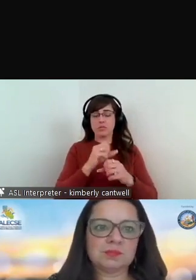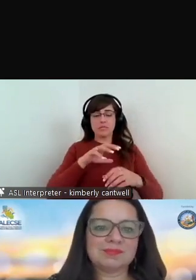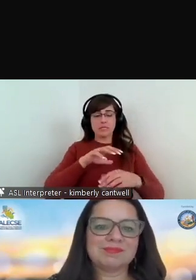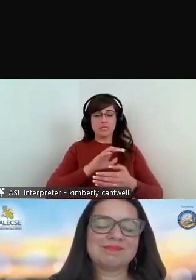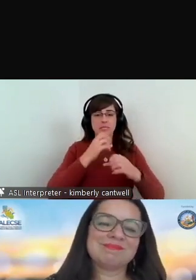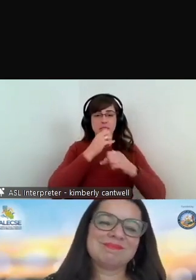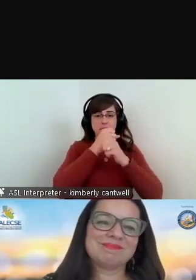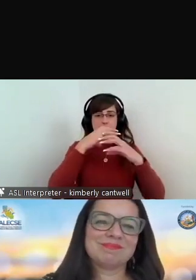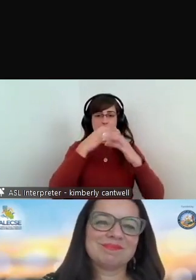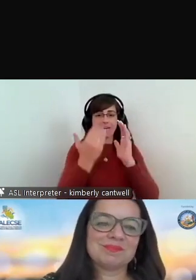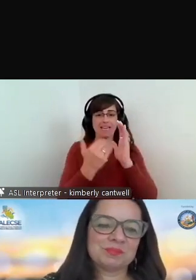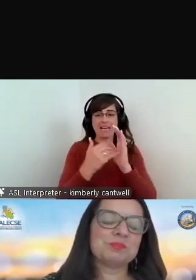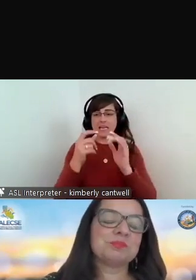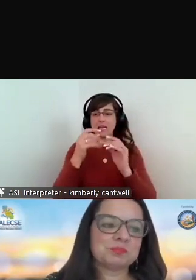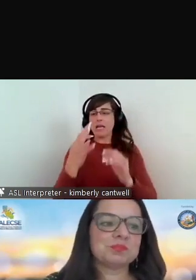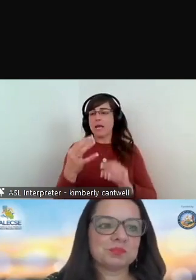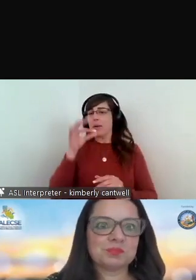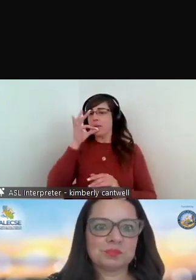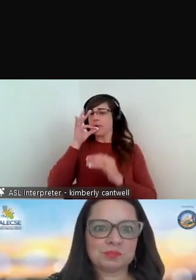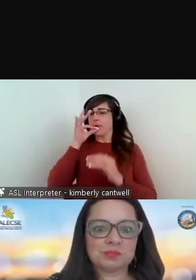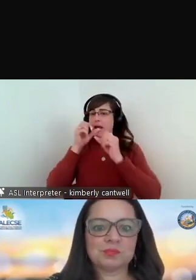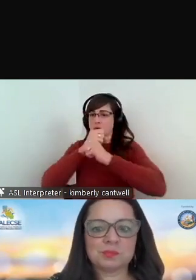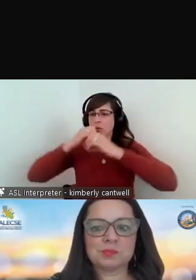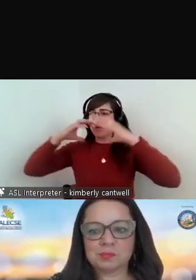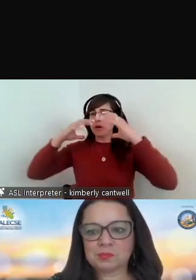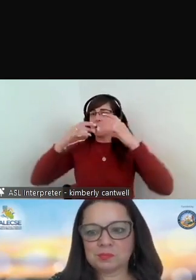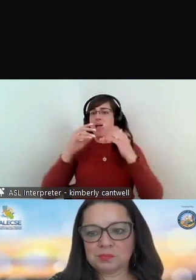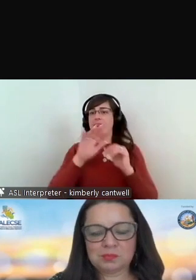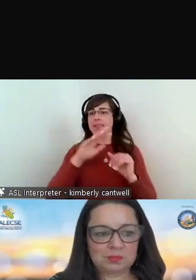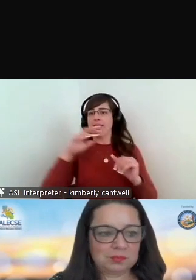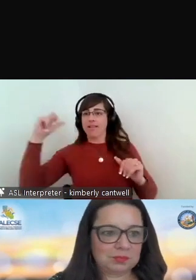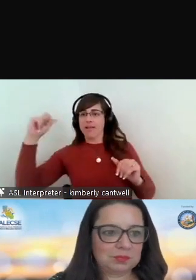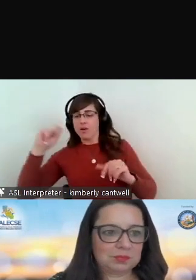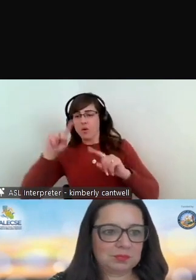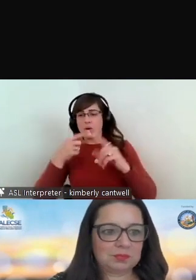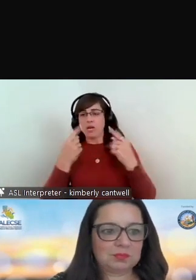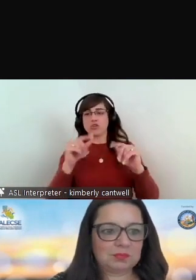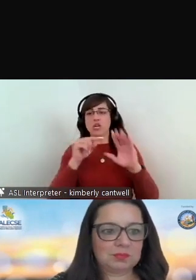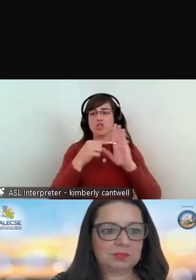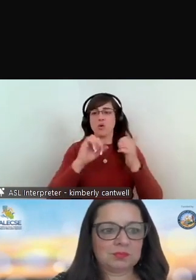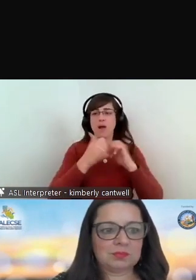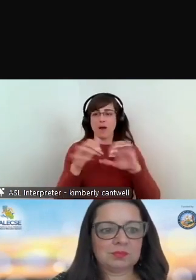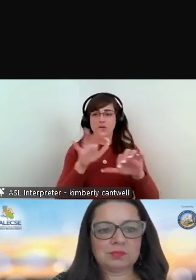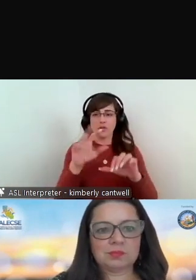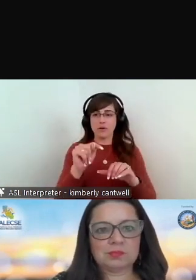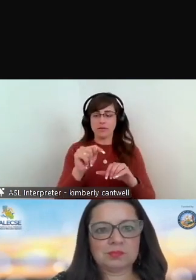tried to blow it up, and walked away from me while I tried to show him how to do it.